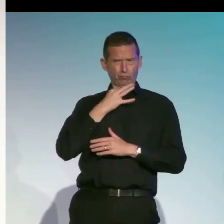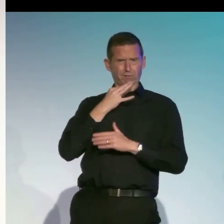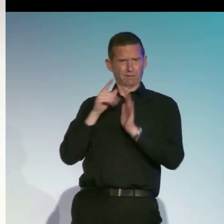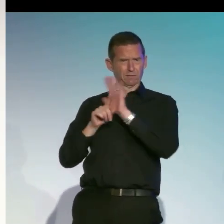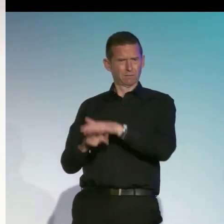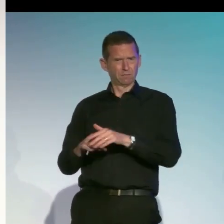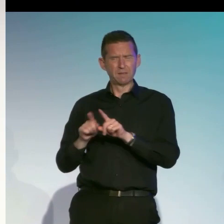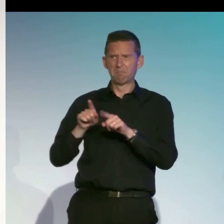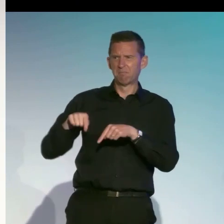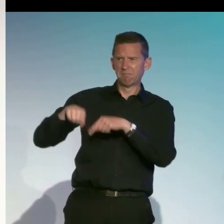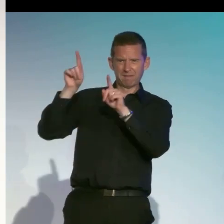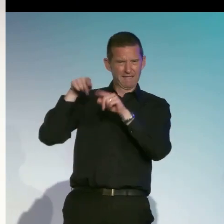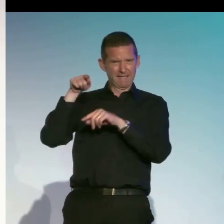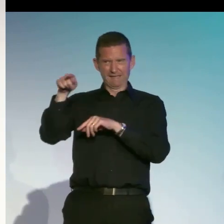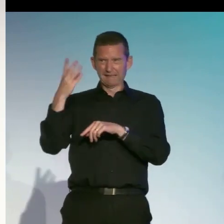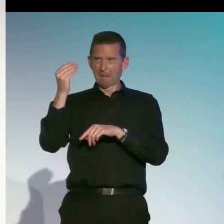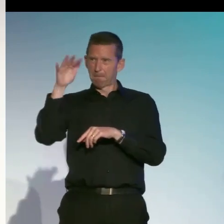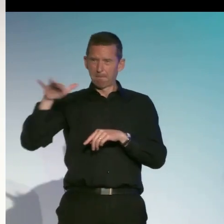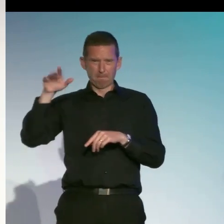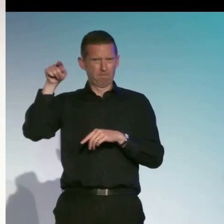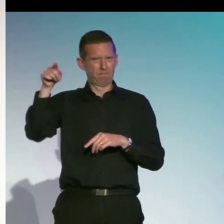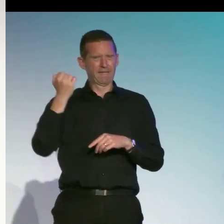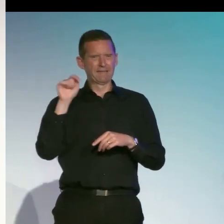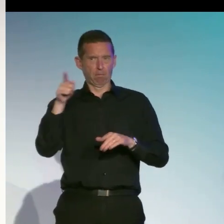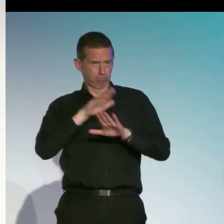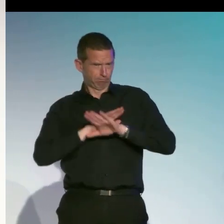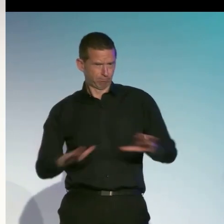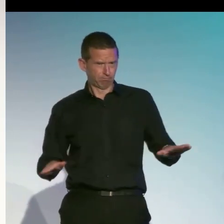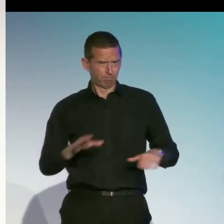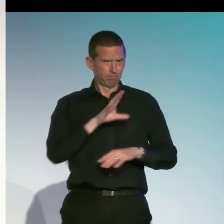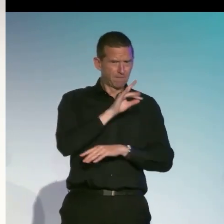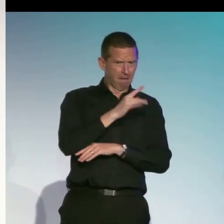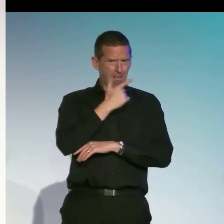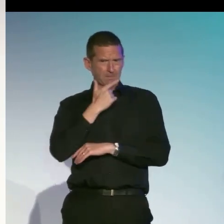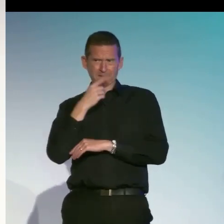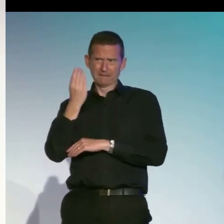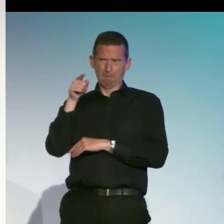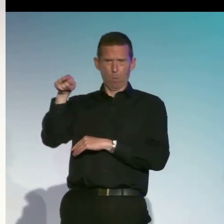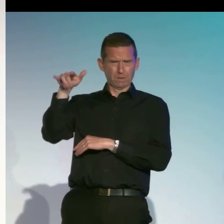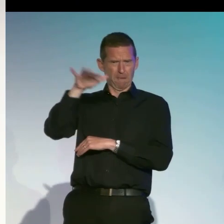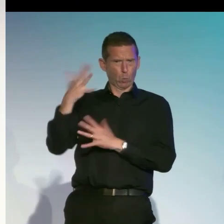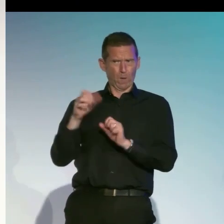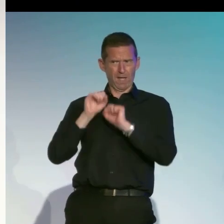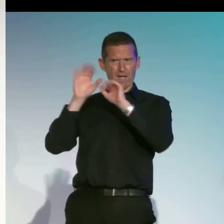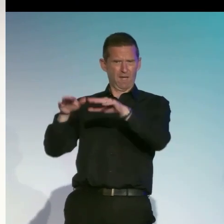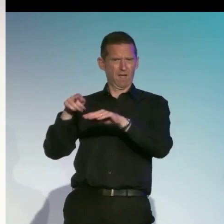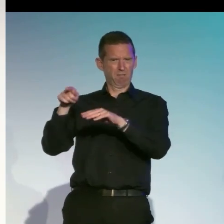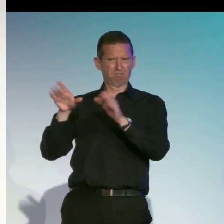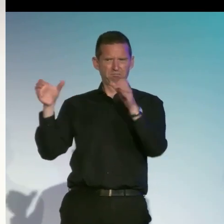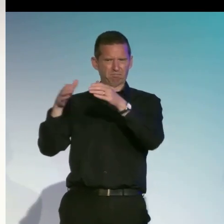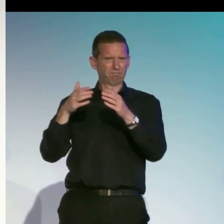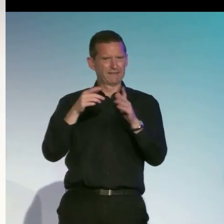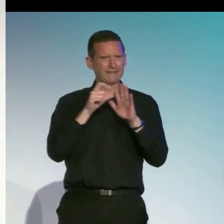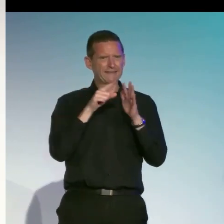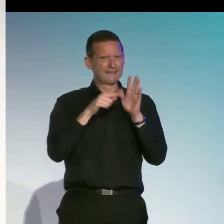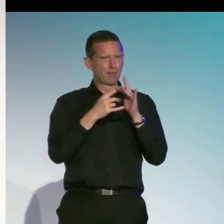for processing places that still criminalize, for example, homosexuality. And so when we think about this language of